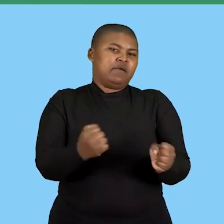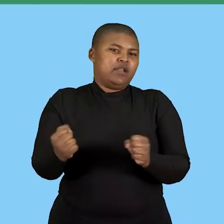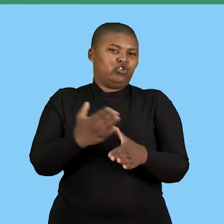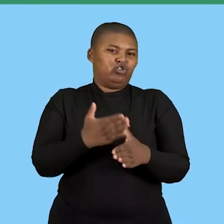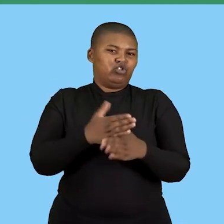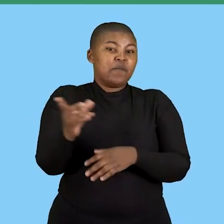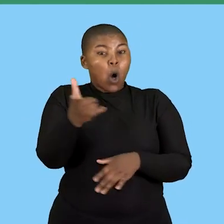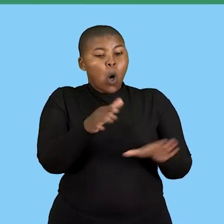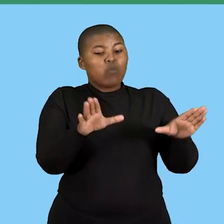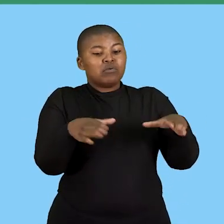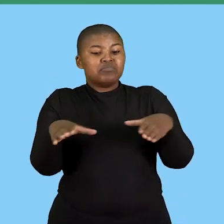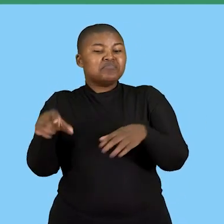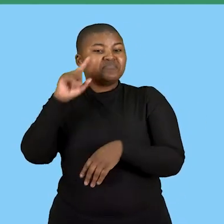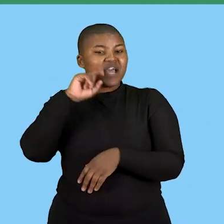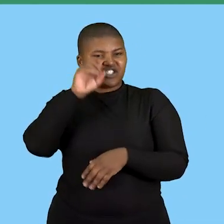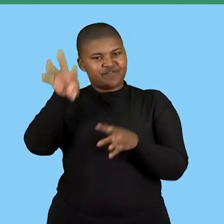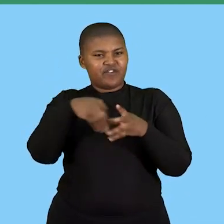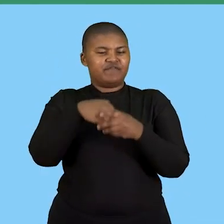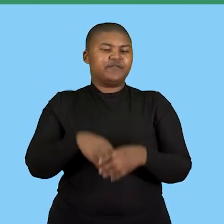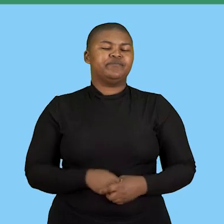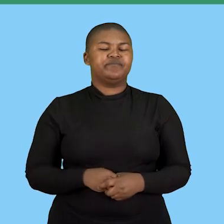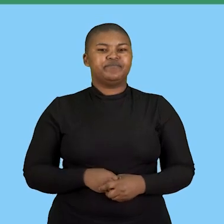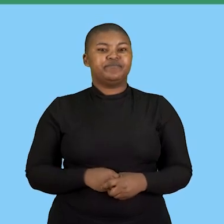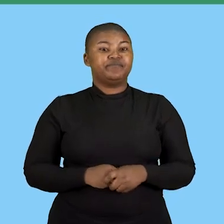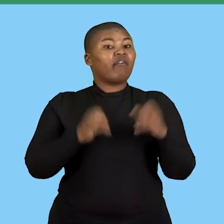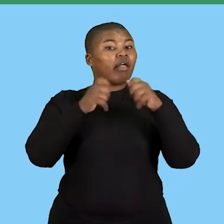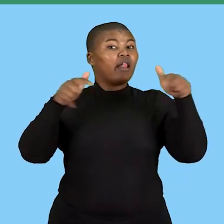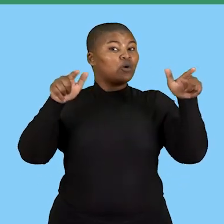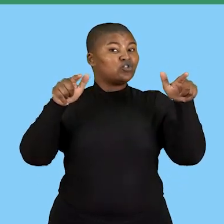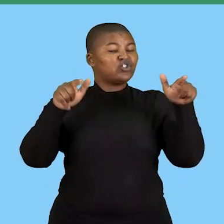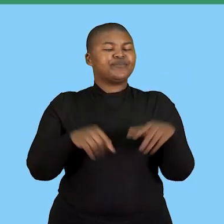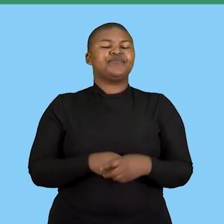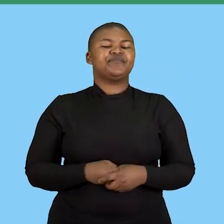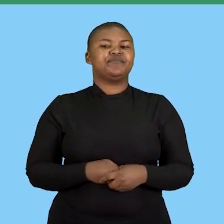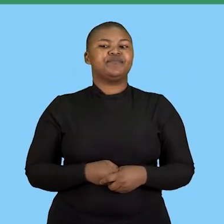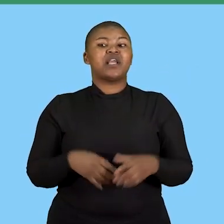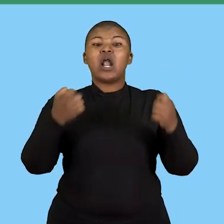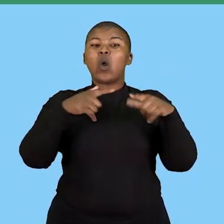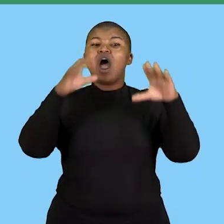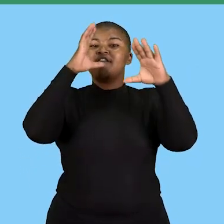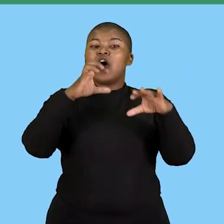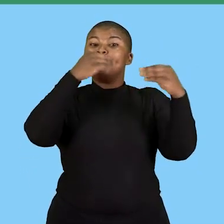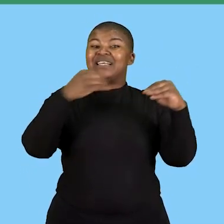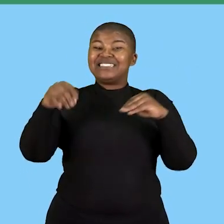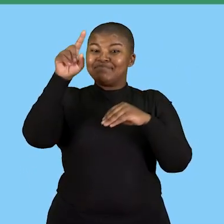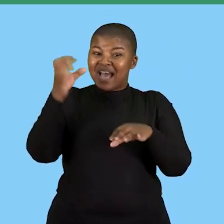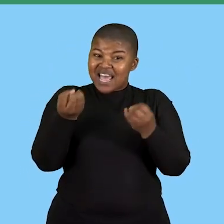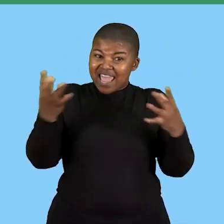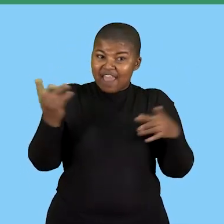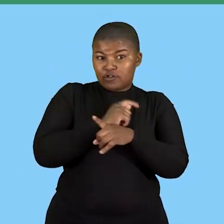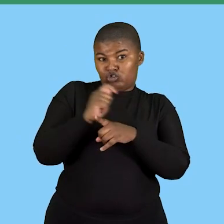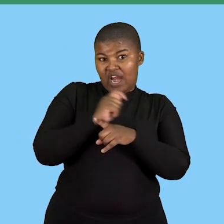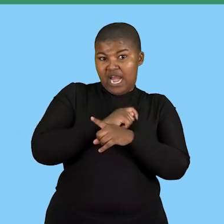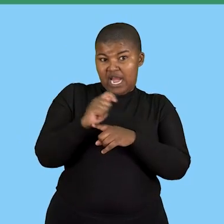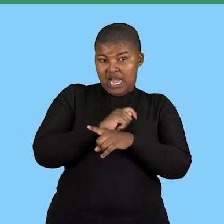65 to include all age groups. Then language. Language talks to the idea that the business should